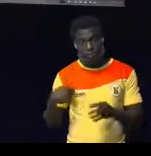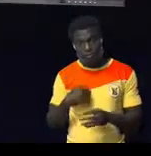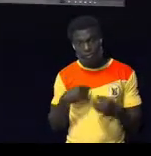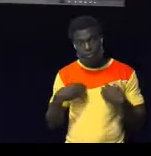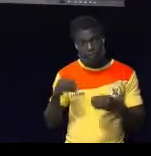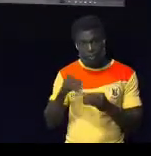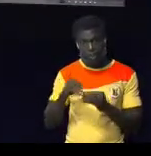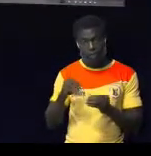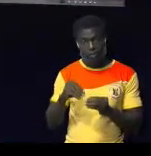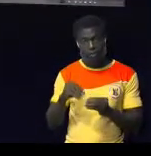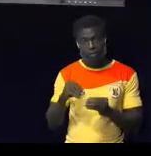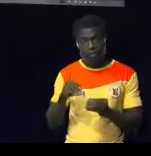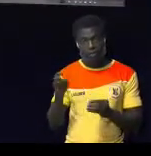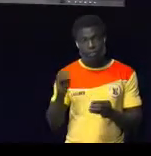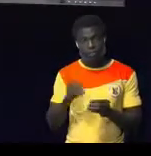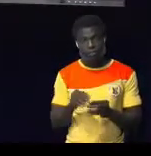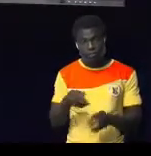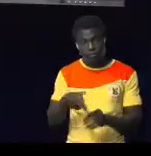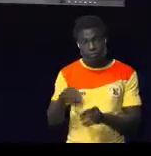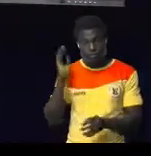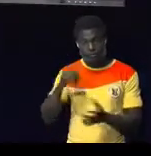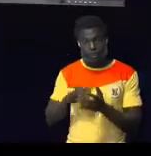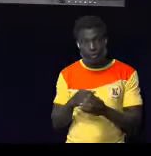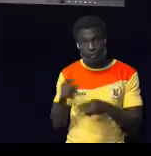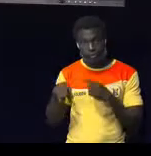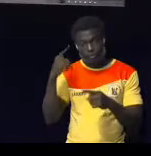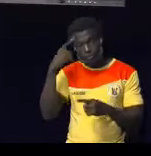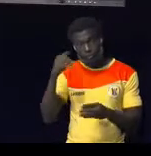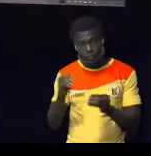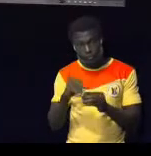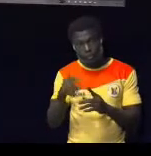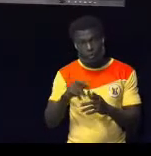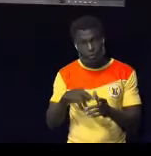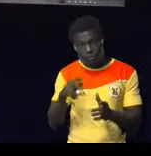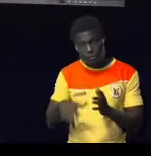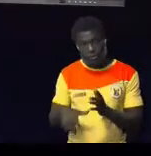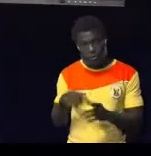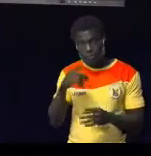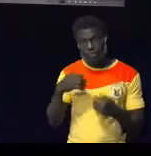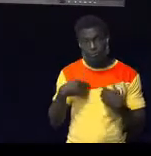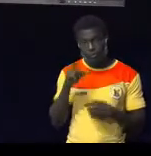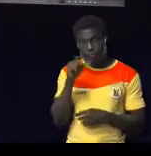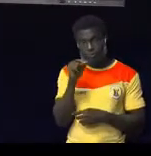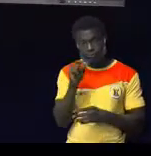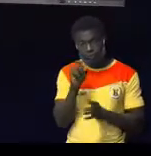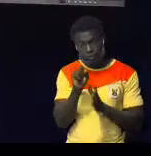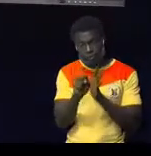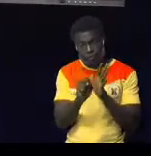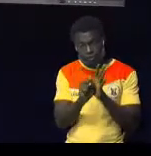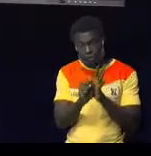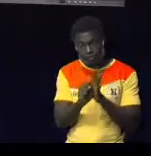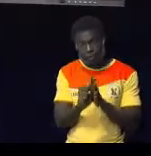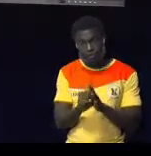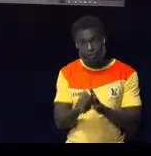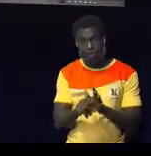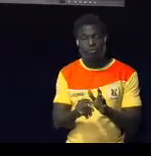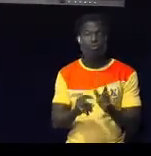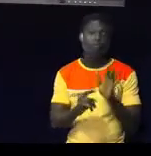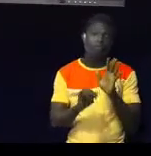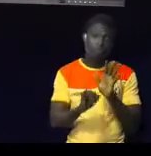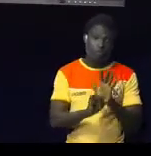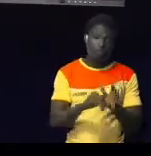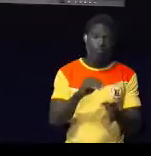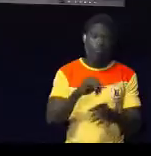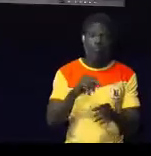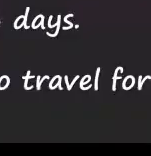petrol, will it now go for more kilometers or for less kilometers? You have 20 seconds. Indicate whether it's direct